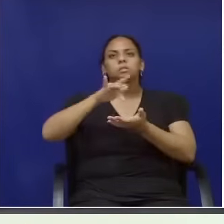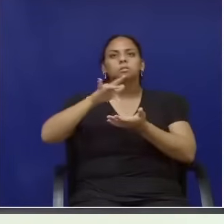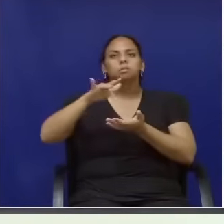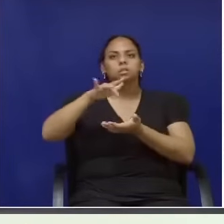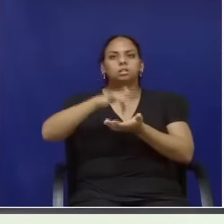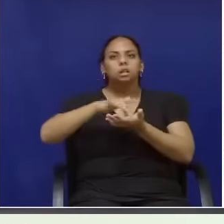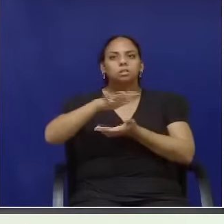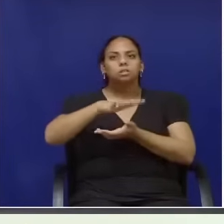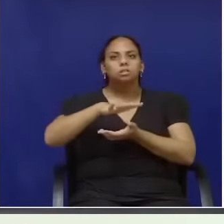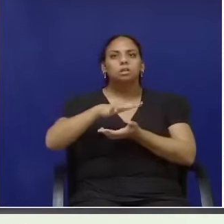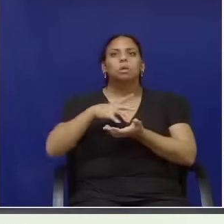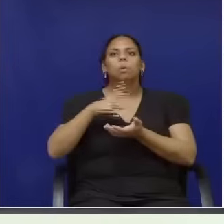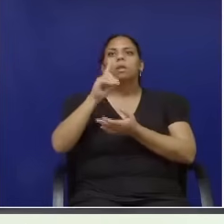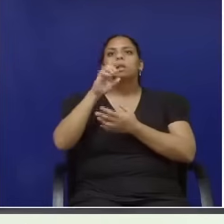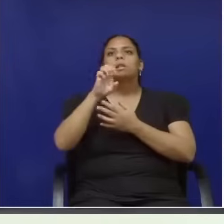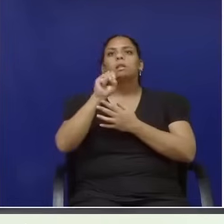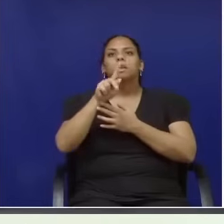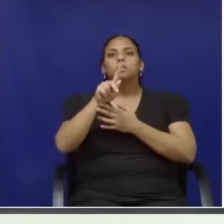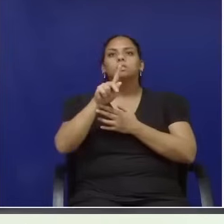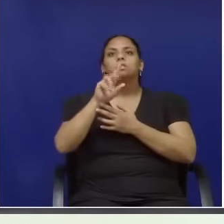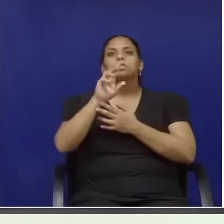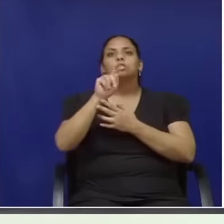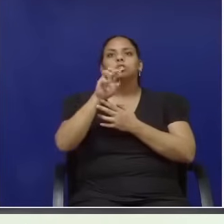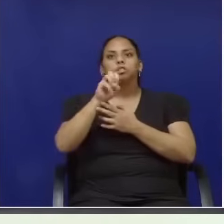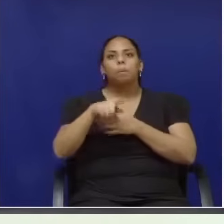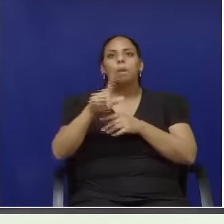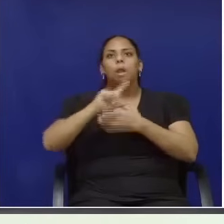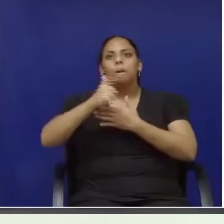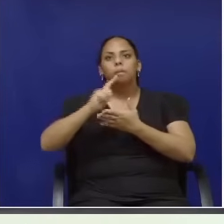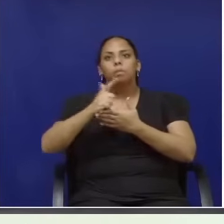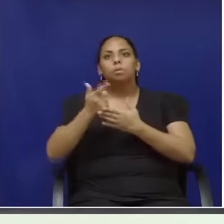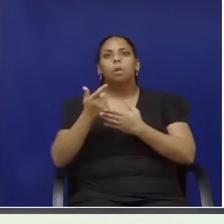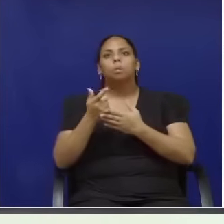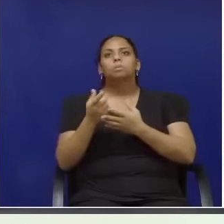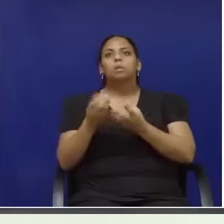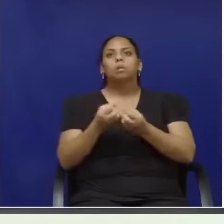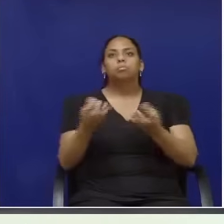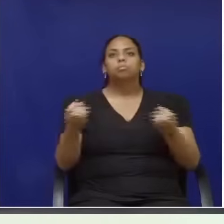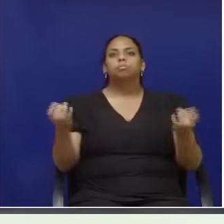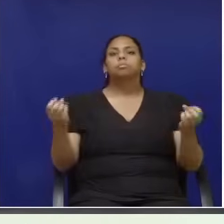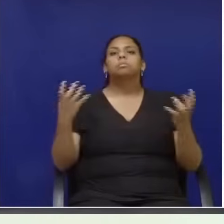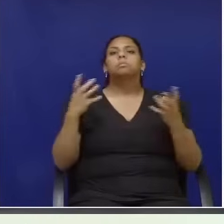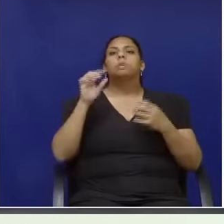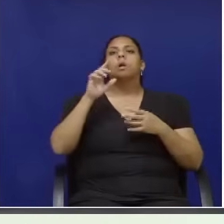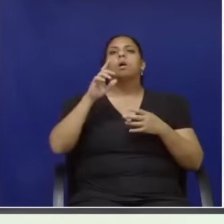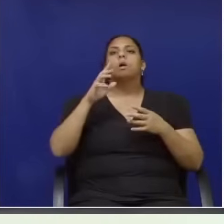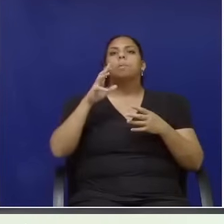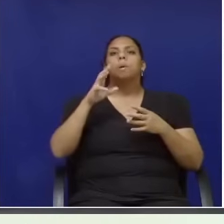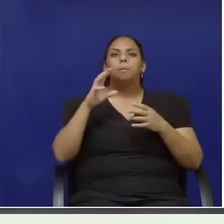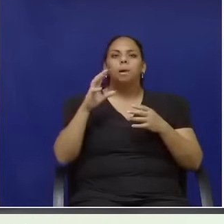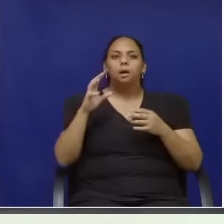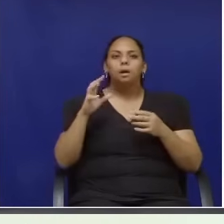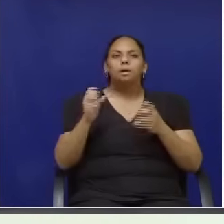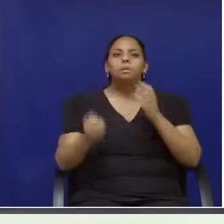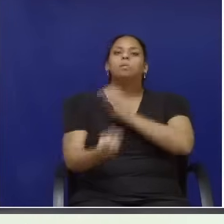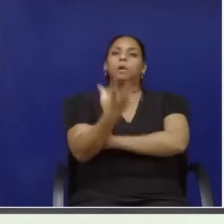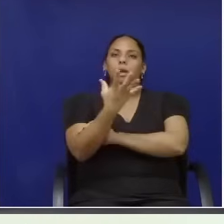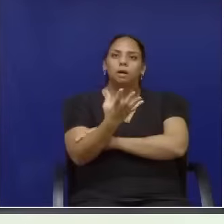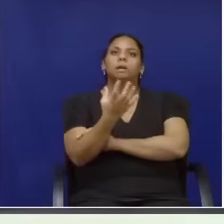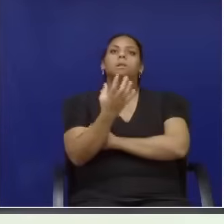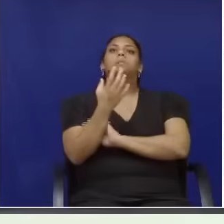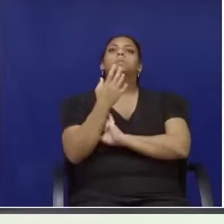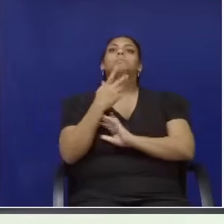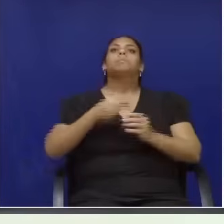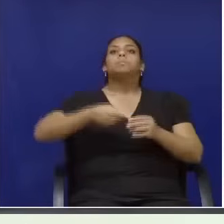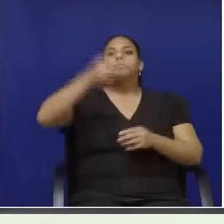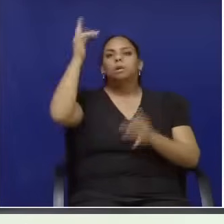additional desktop computers and laptops. Mpumalanga, no request from the high contact